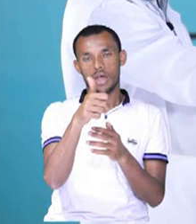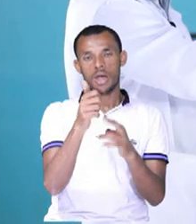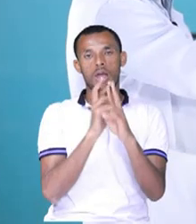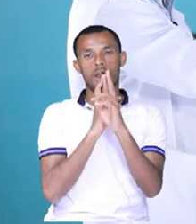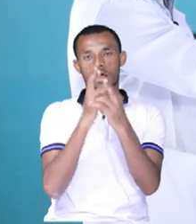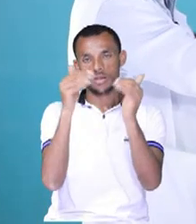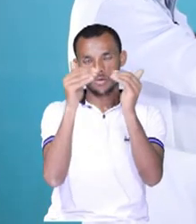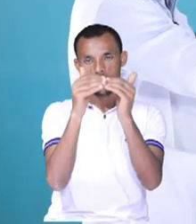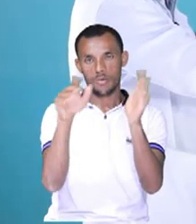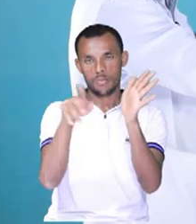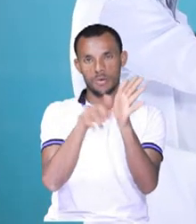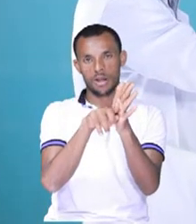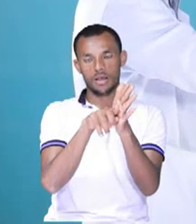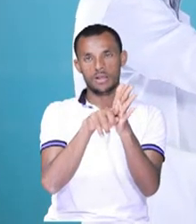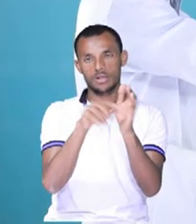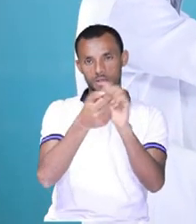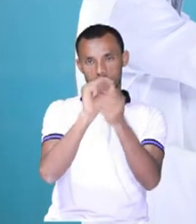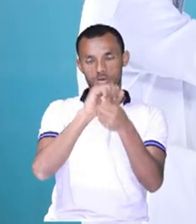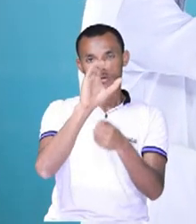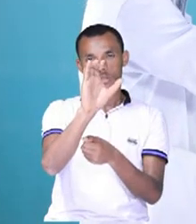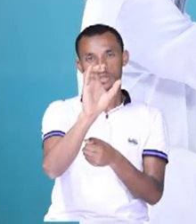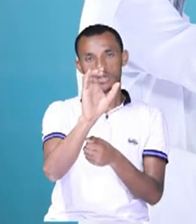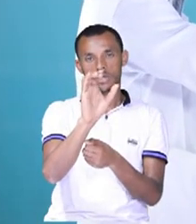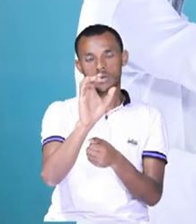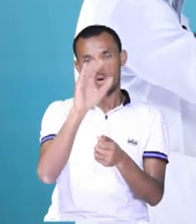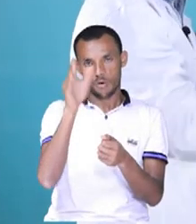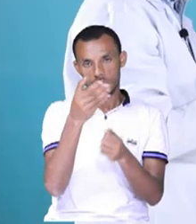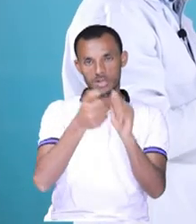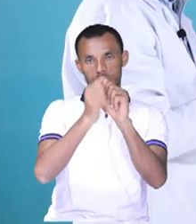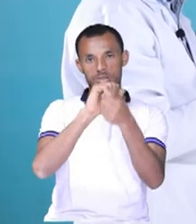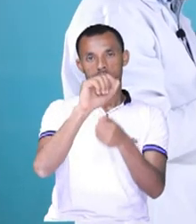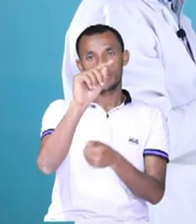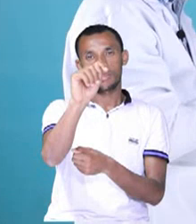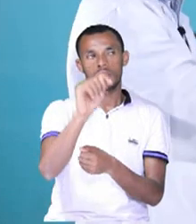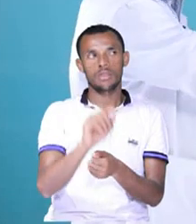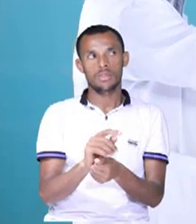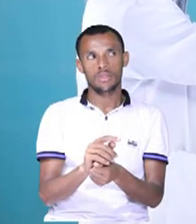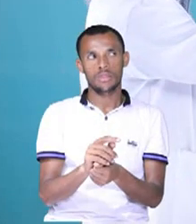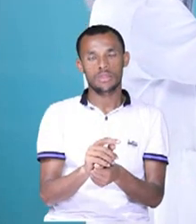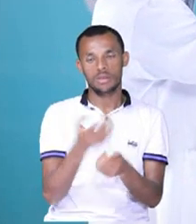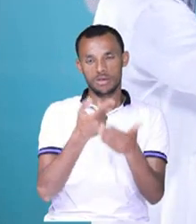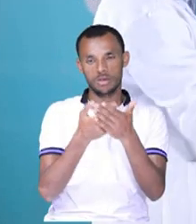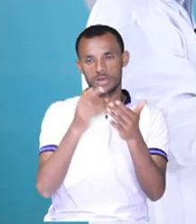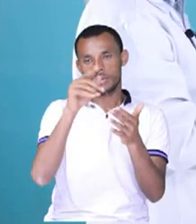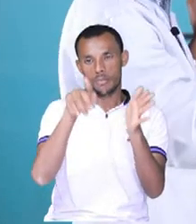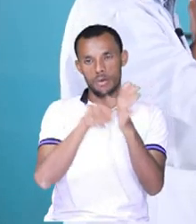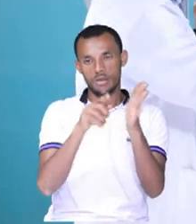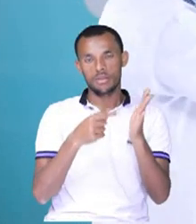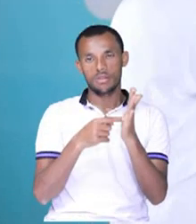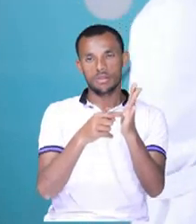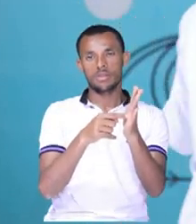is equals to minus change in concentration of A over change of T. This minus